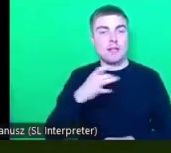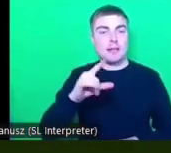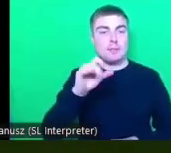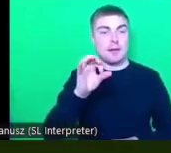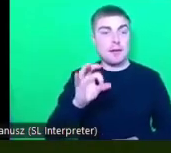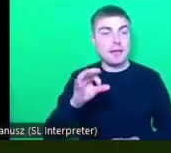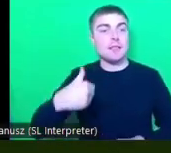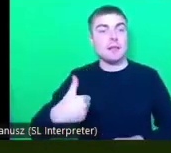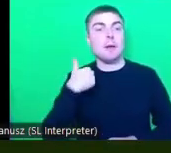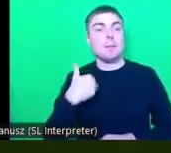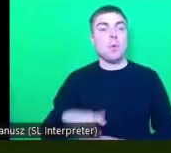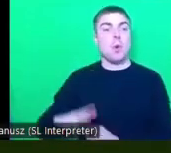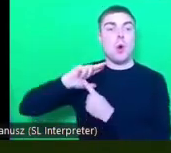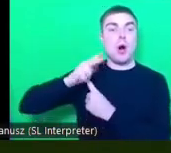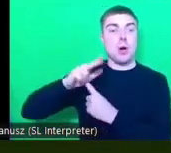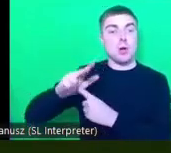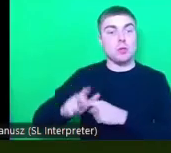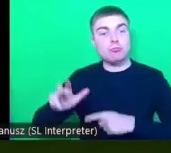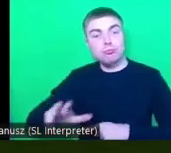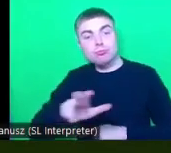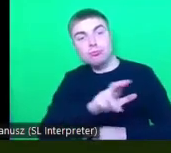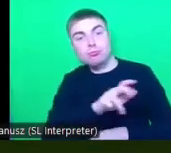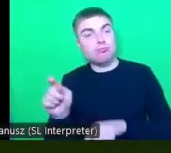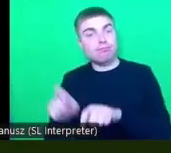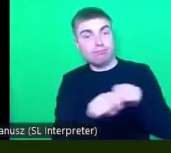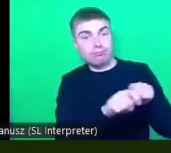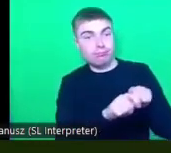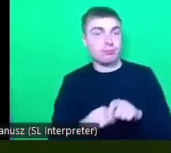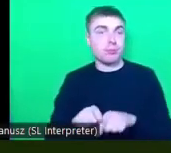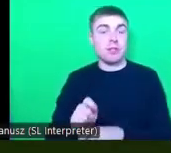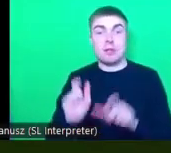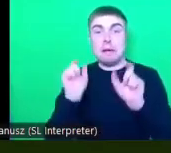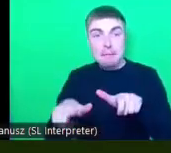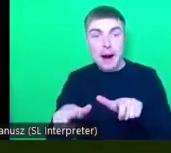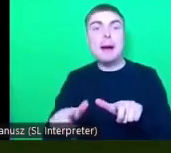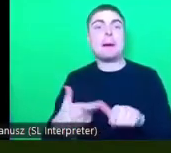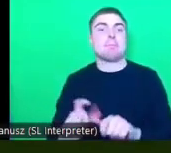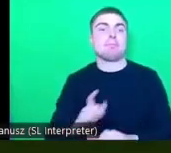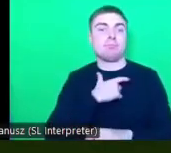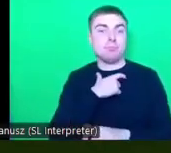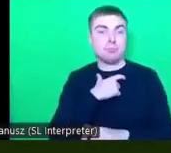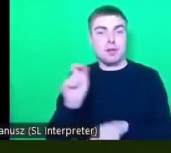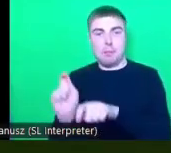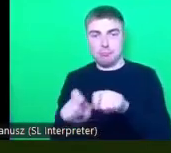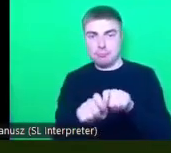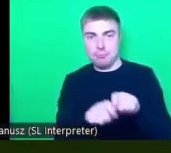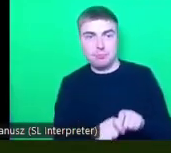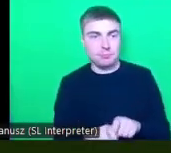to capture them. And we have done this since 1998.